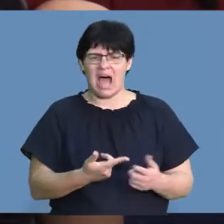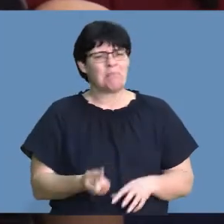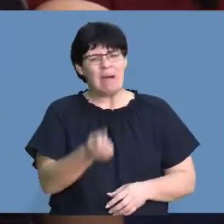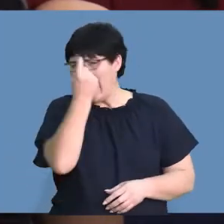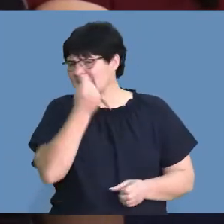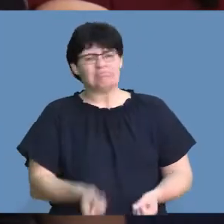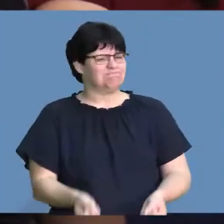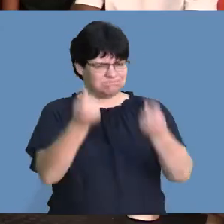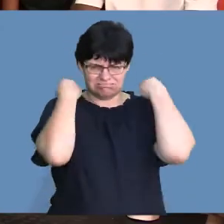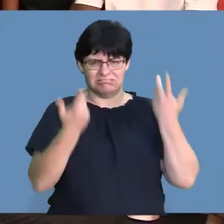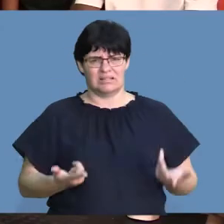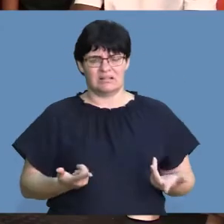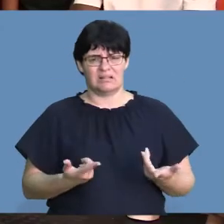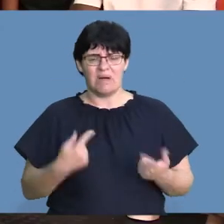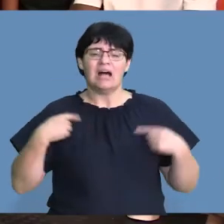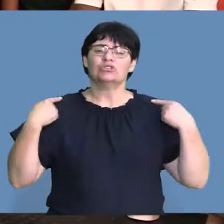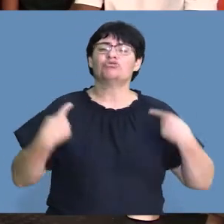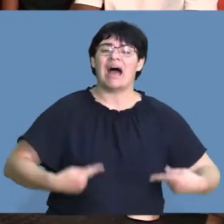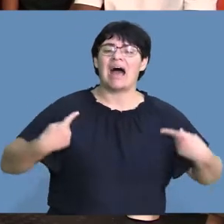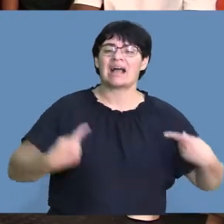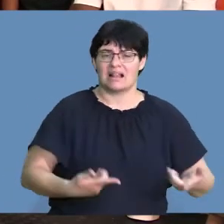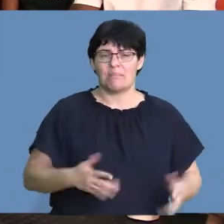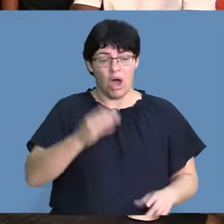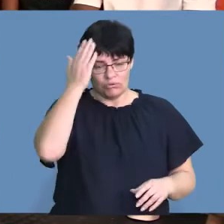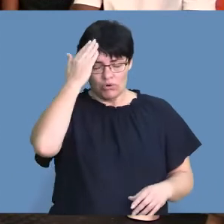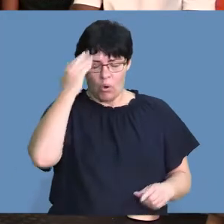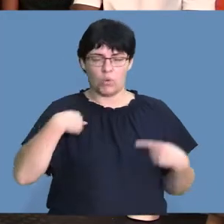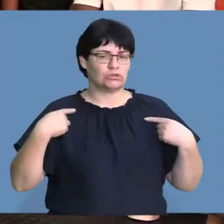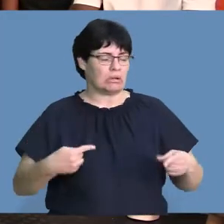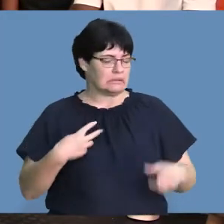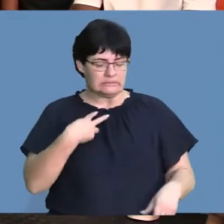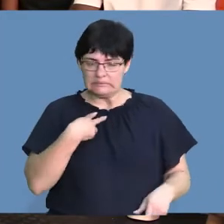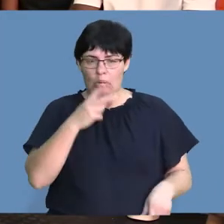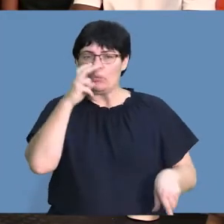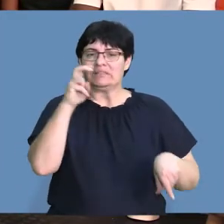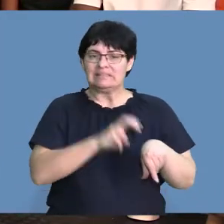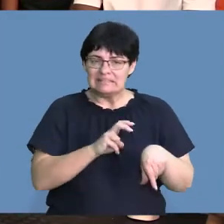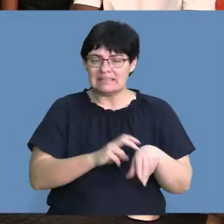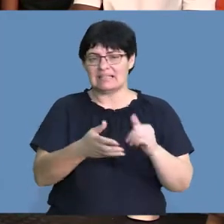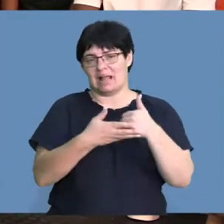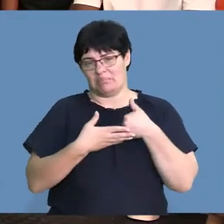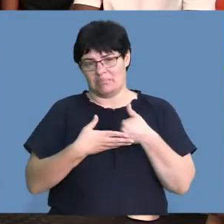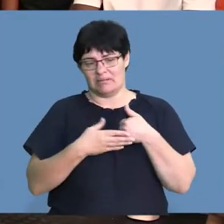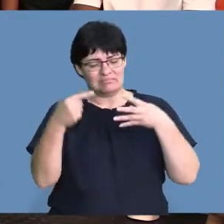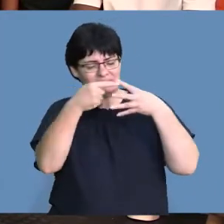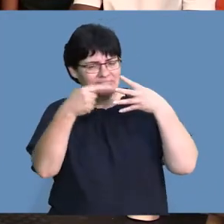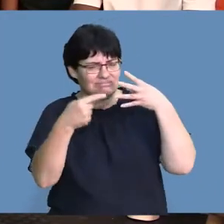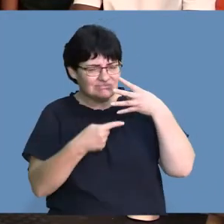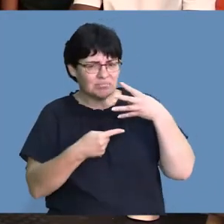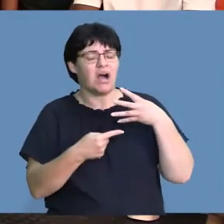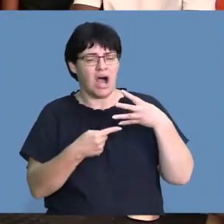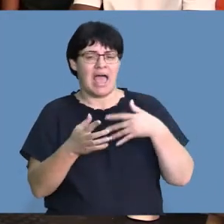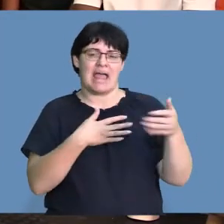Not coming up with, this is my whole struggle, but you know where you're struggling, you know where you need help from. Just deal with those